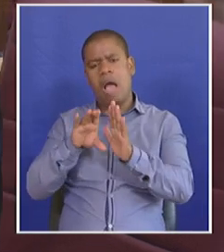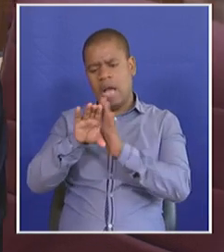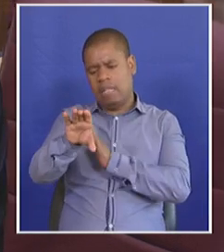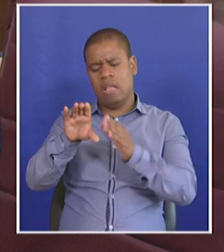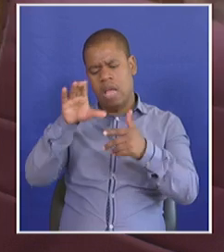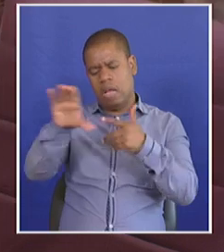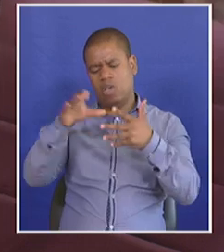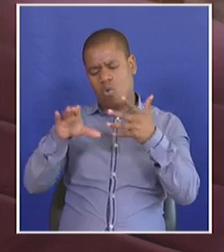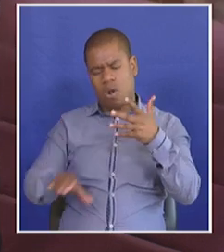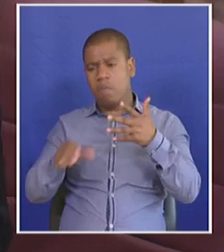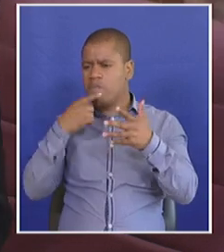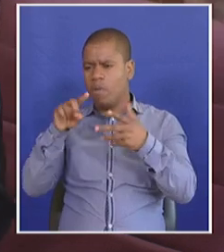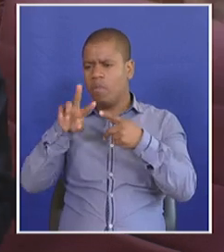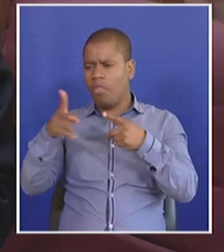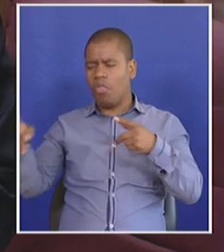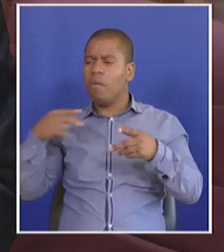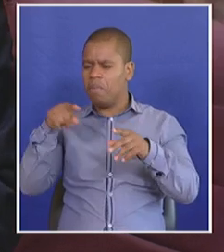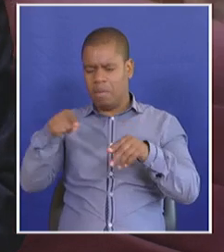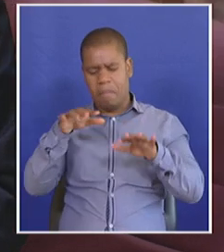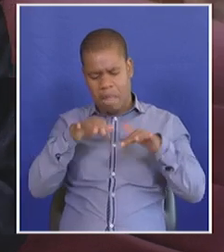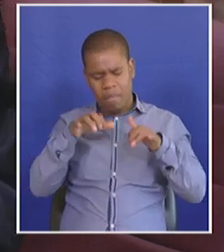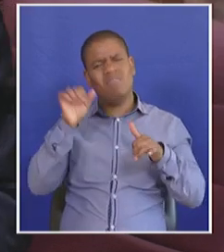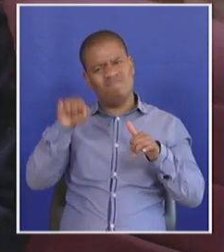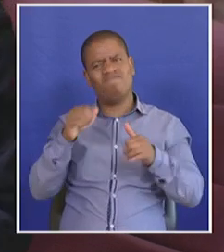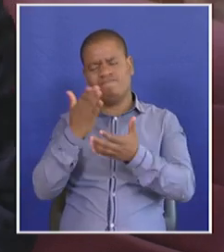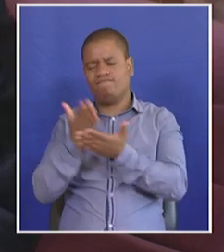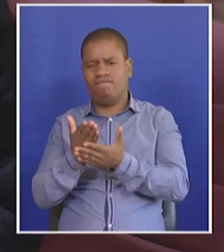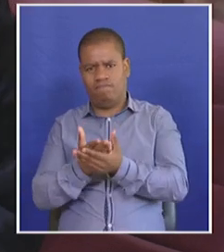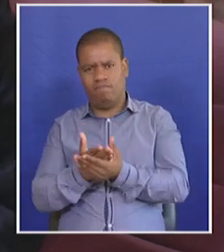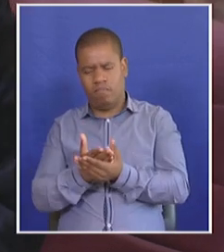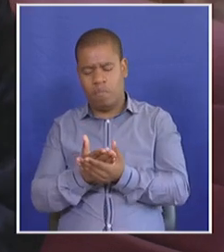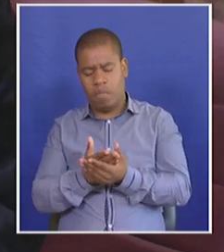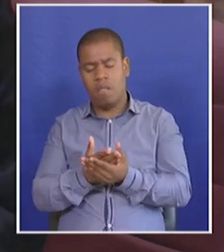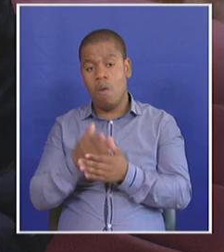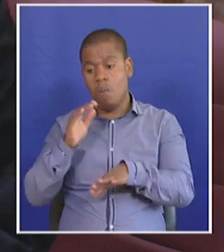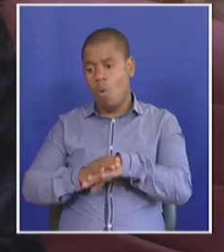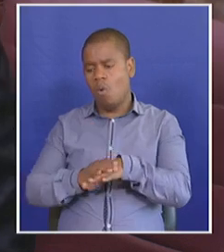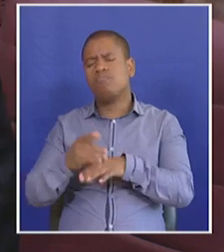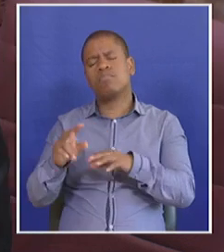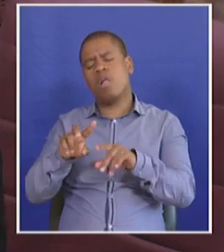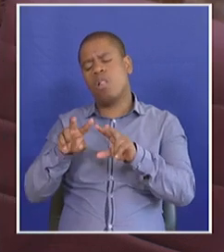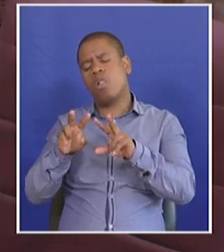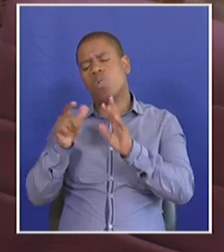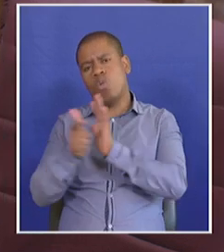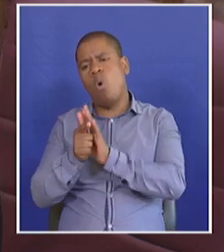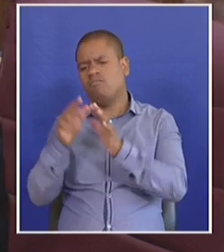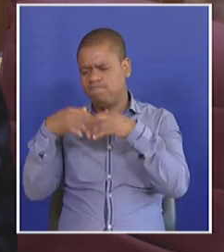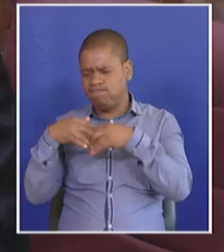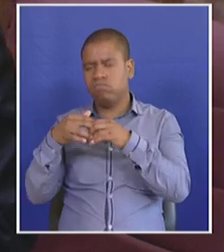Parliament to indicate the seriousness of the case and to legislate accordingly. So you'd know that, for